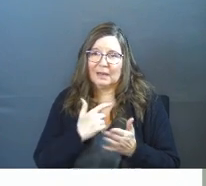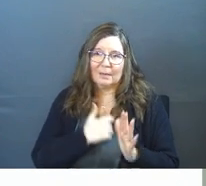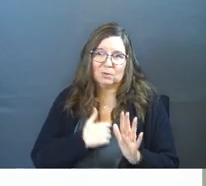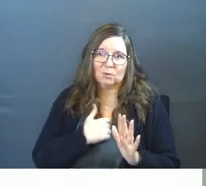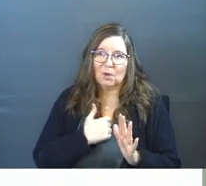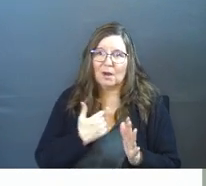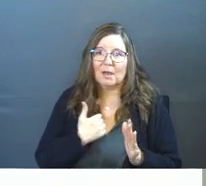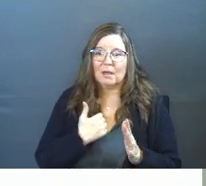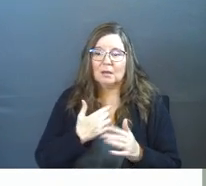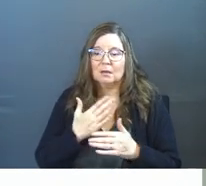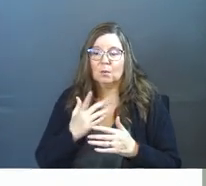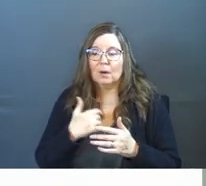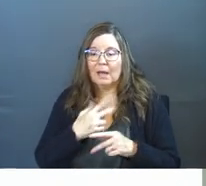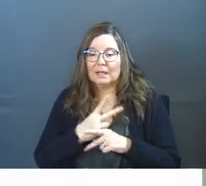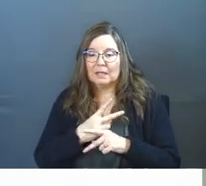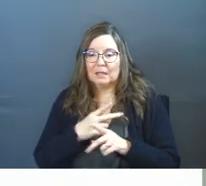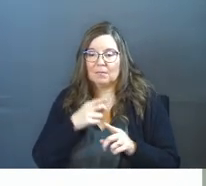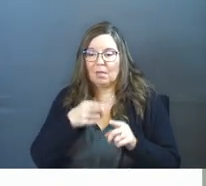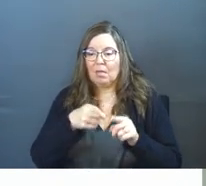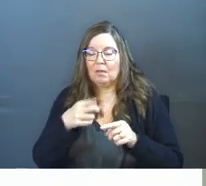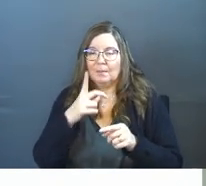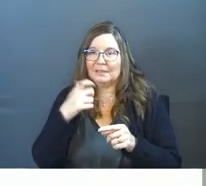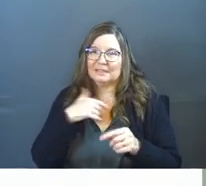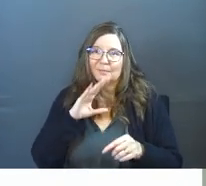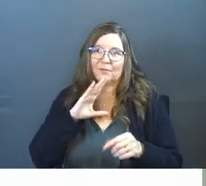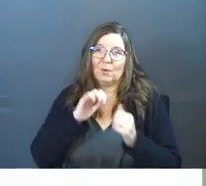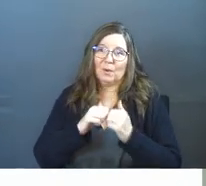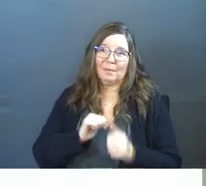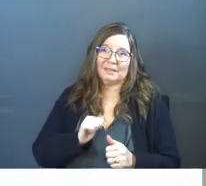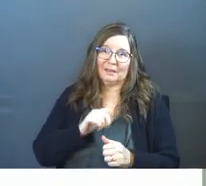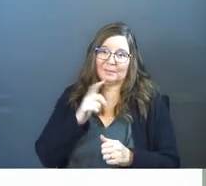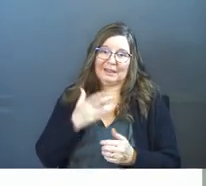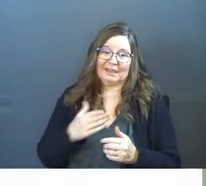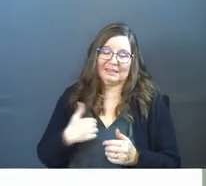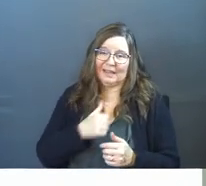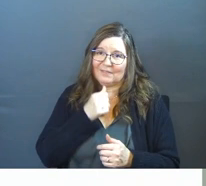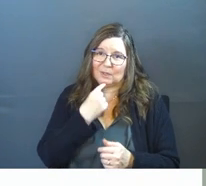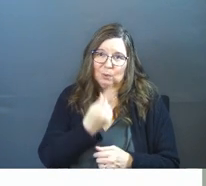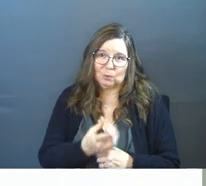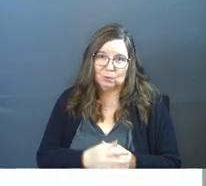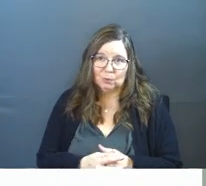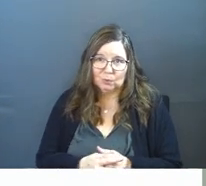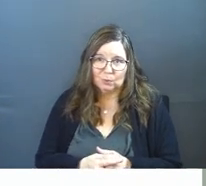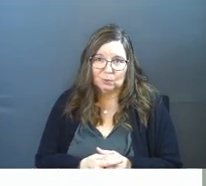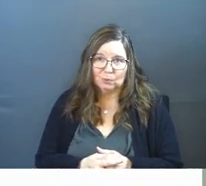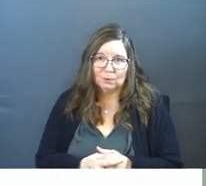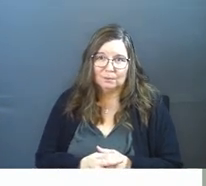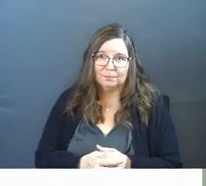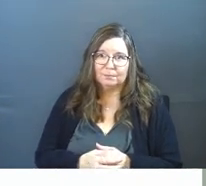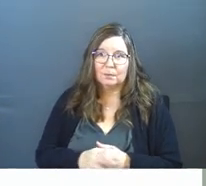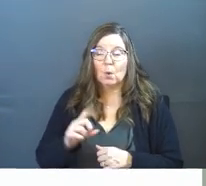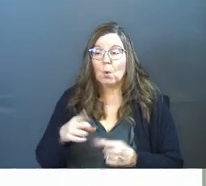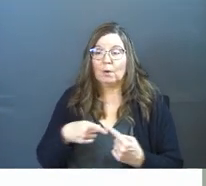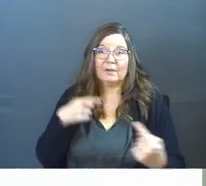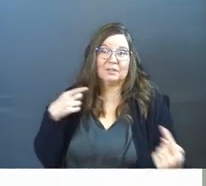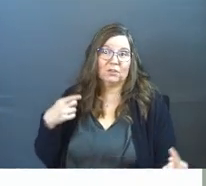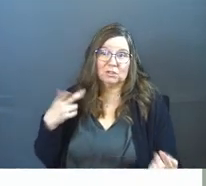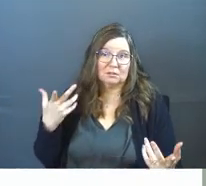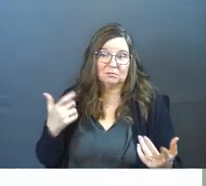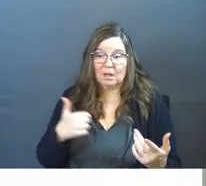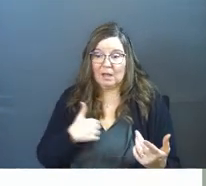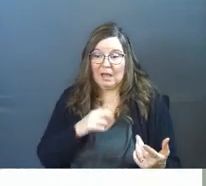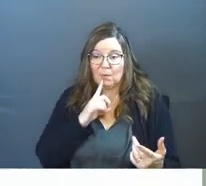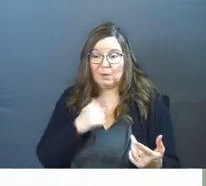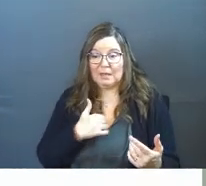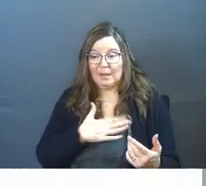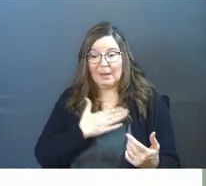so sorry. Why I keep pointing this stuff out is because I'm just frustrated with myself because there's things I haven't told you. Or vice versa, right? Like,